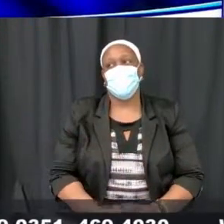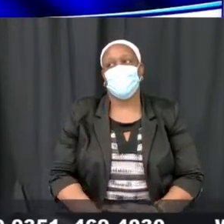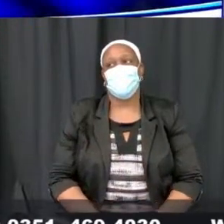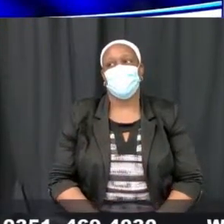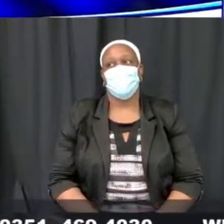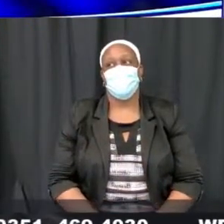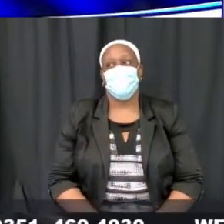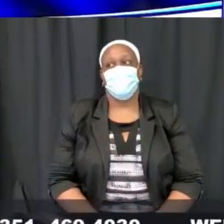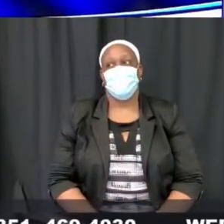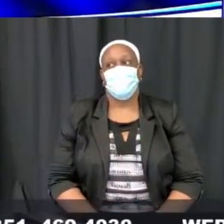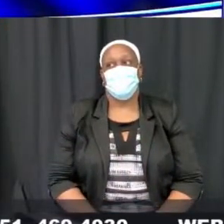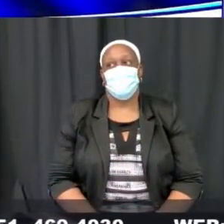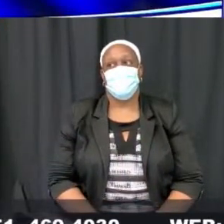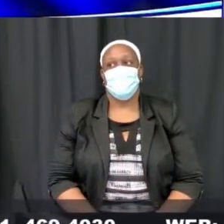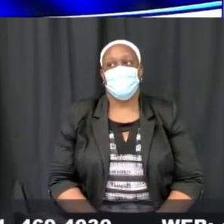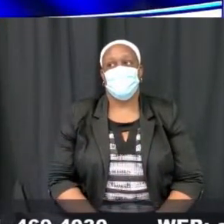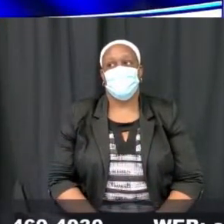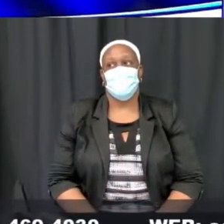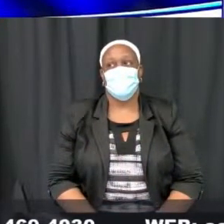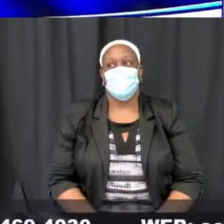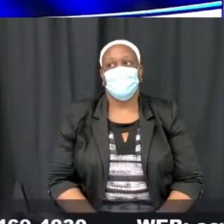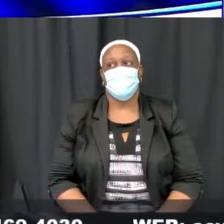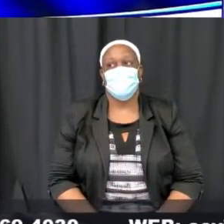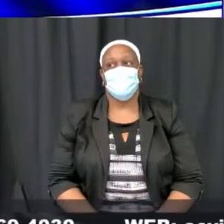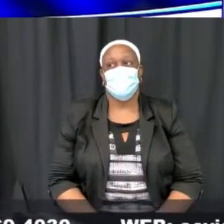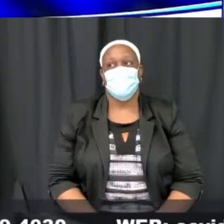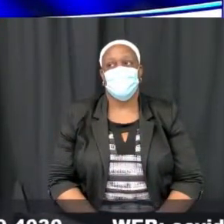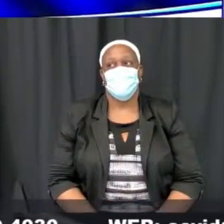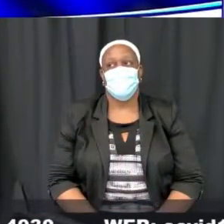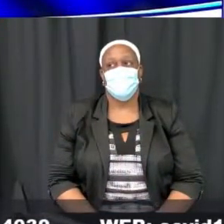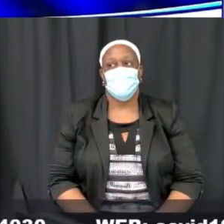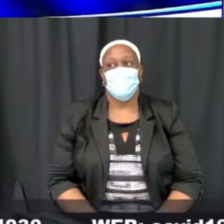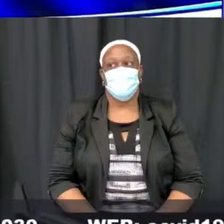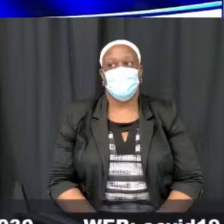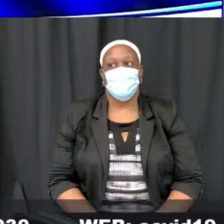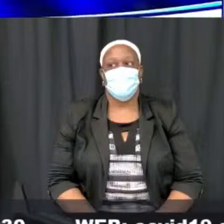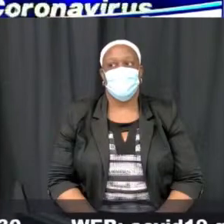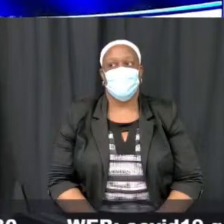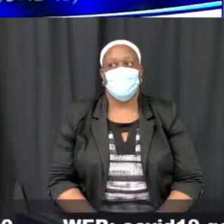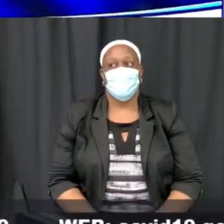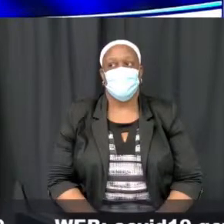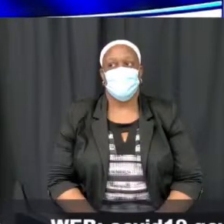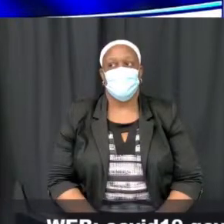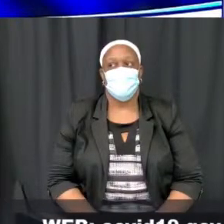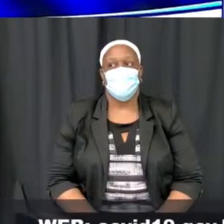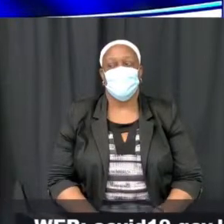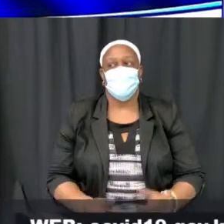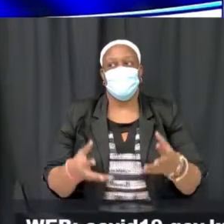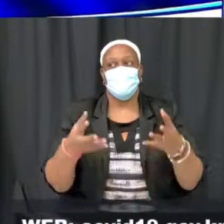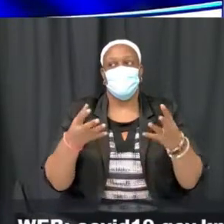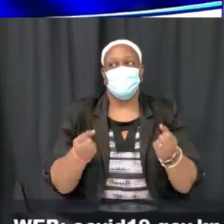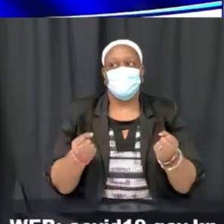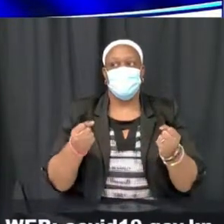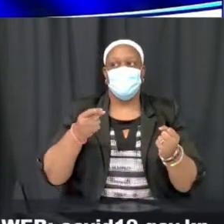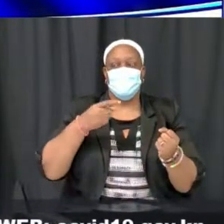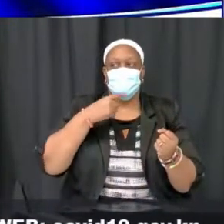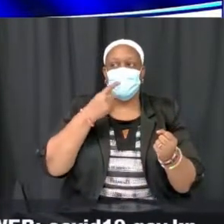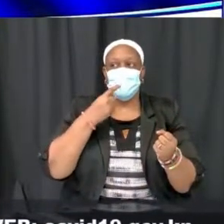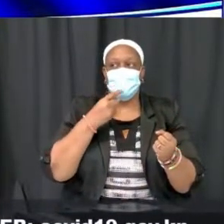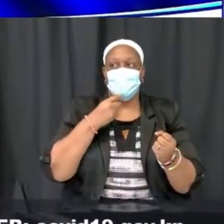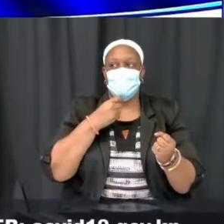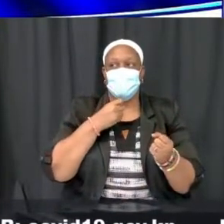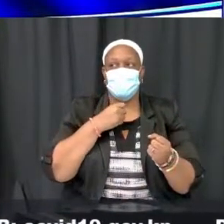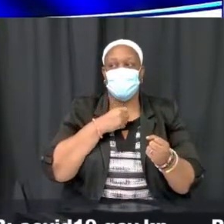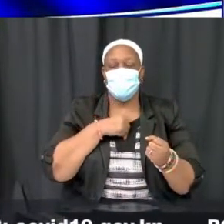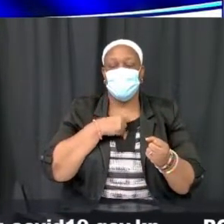means. First, I want to start this presentation by expressing solidarity with the St. Kitts